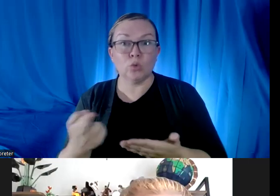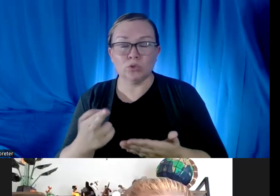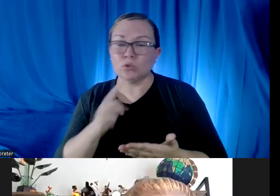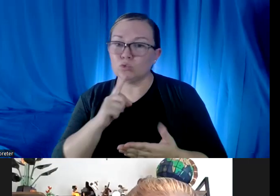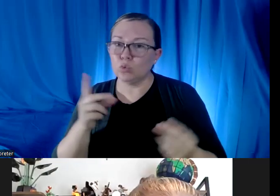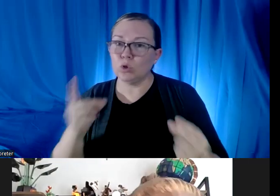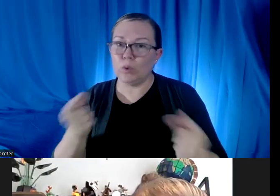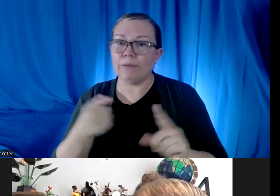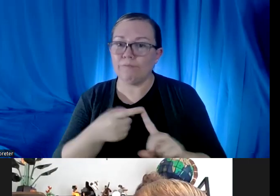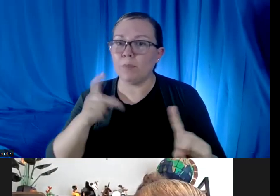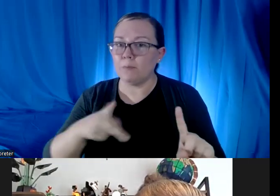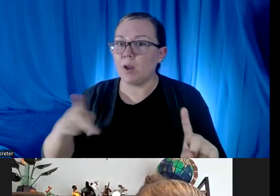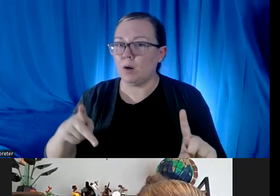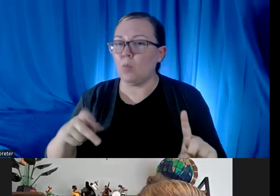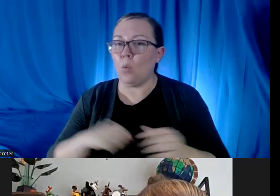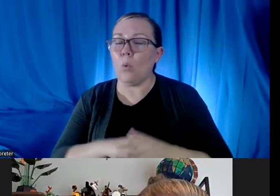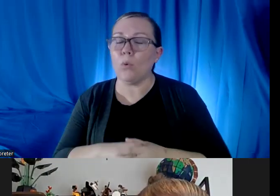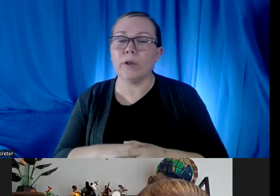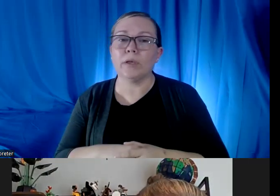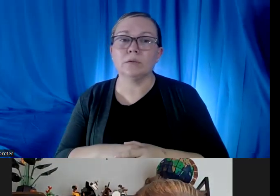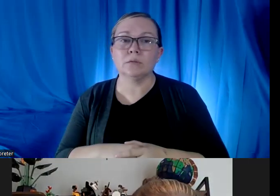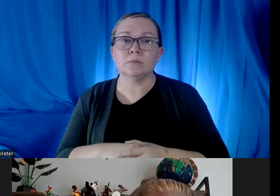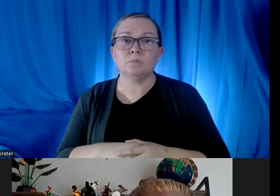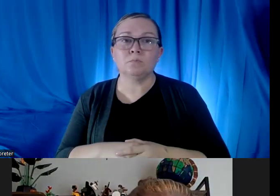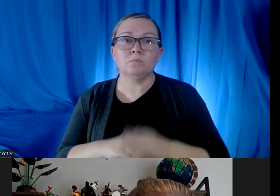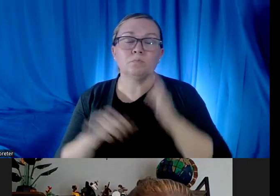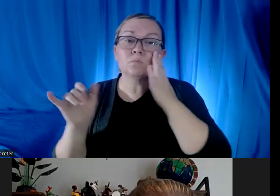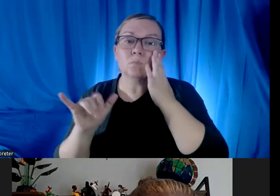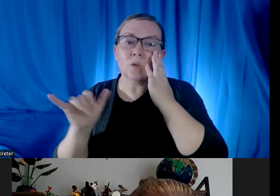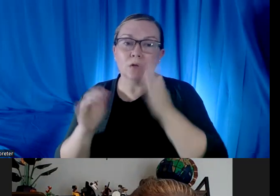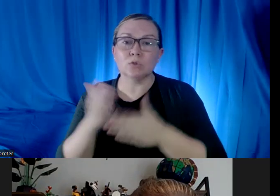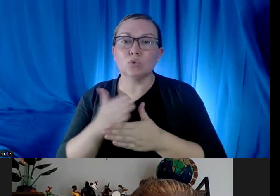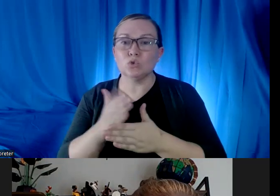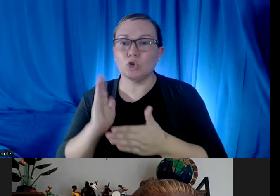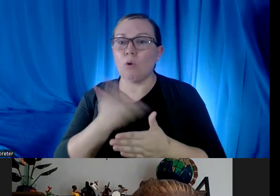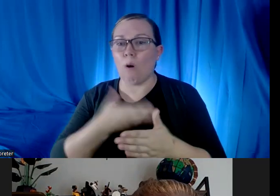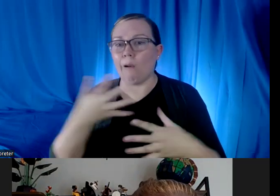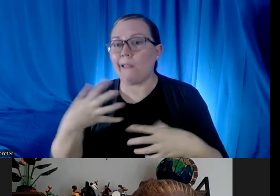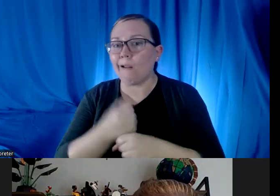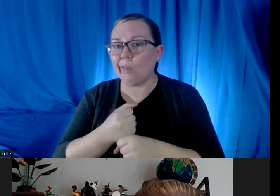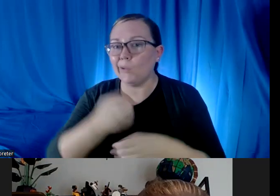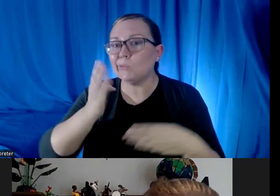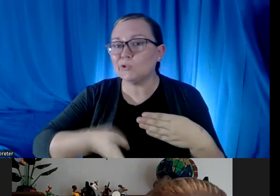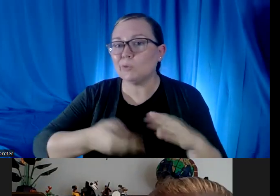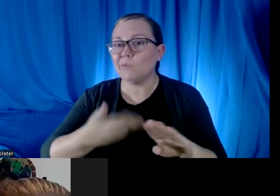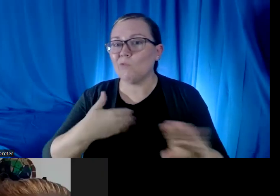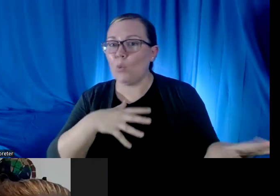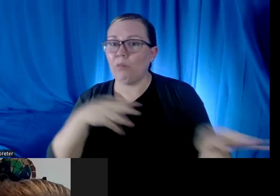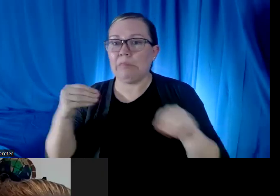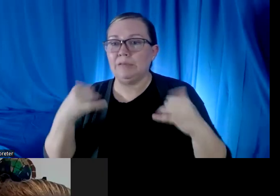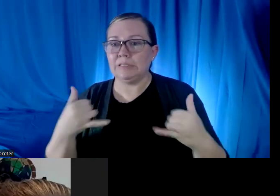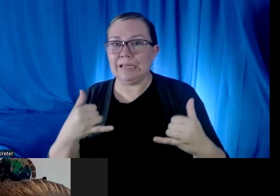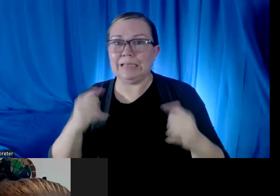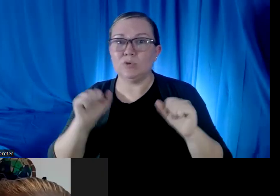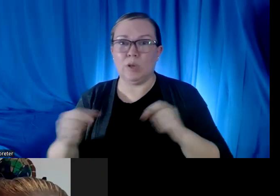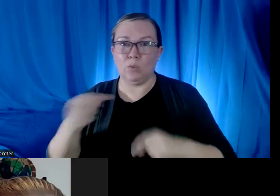quick from the PowerPoint, and also do share our conclusion before we leave today. So can we go